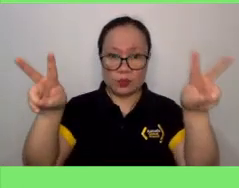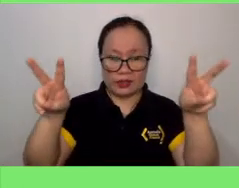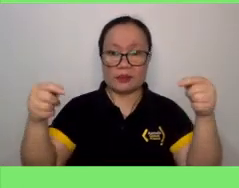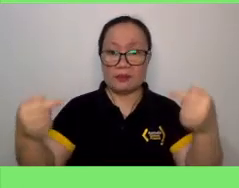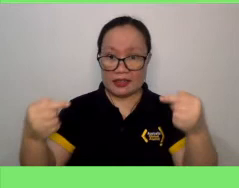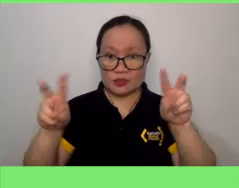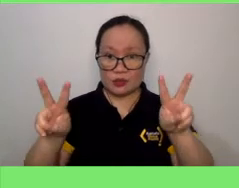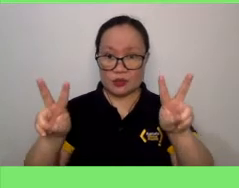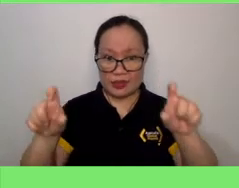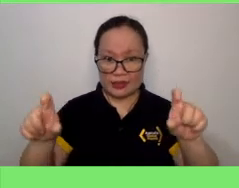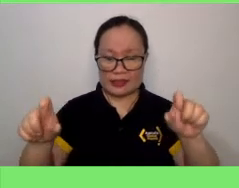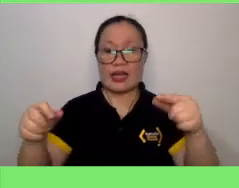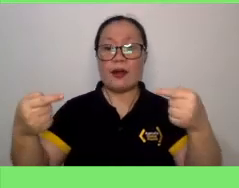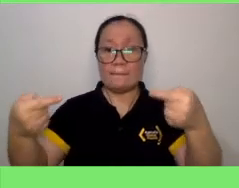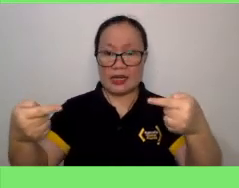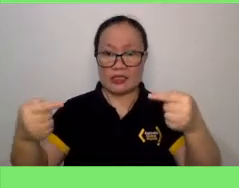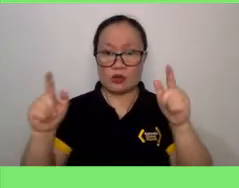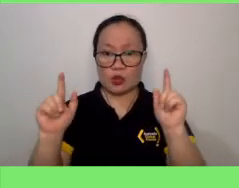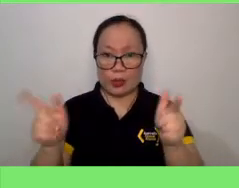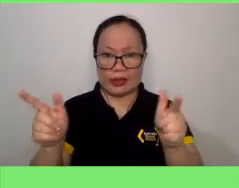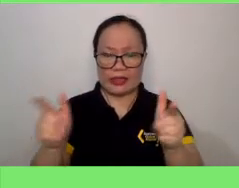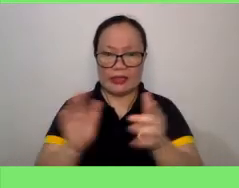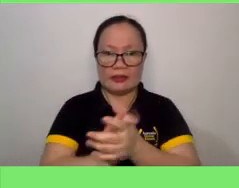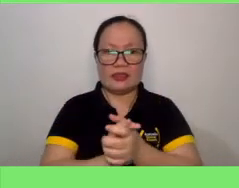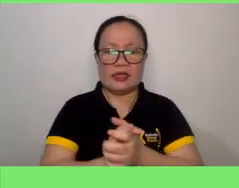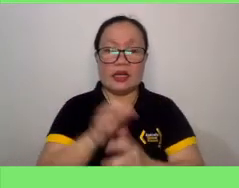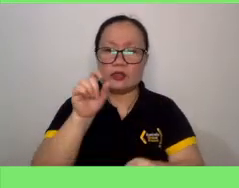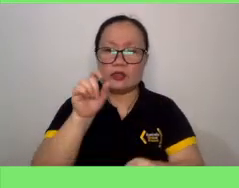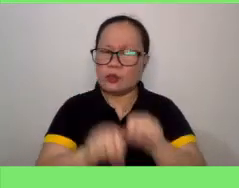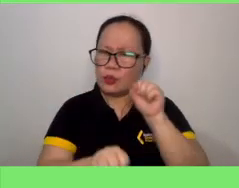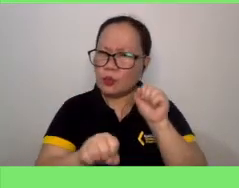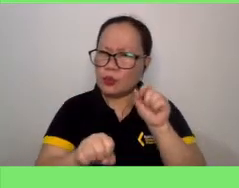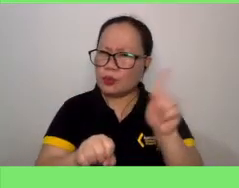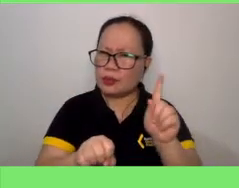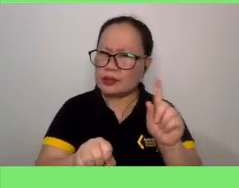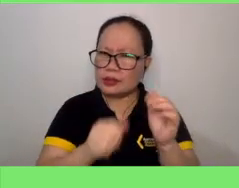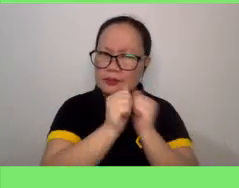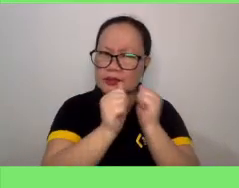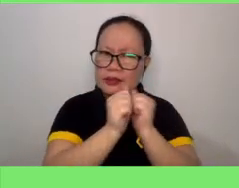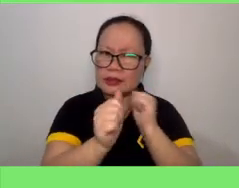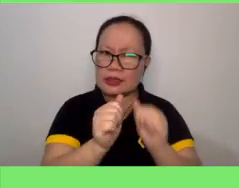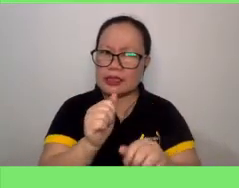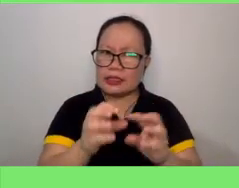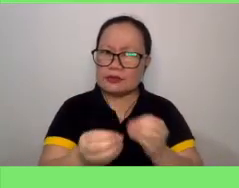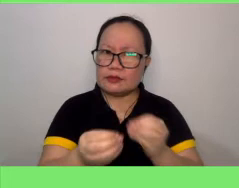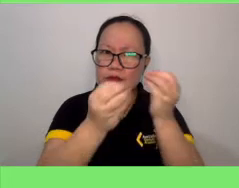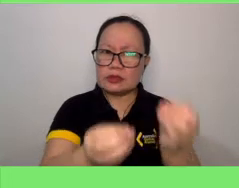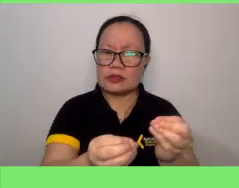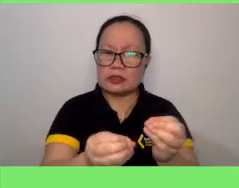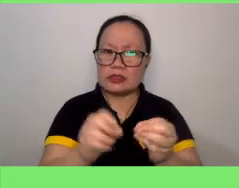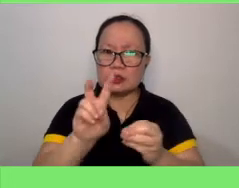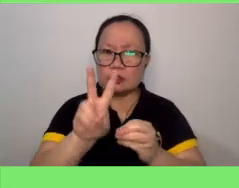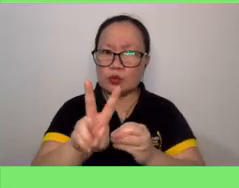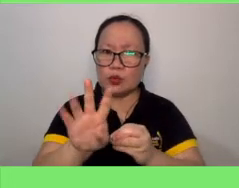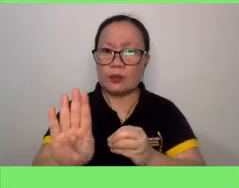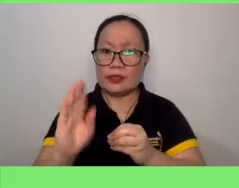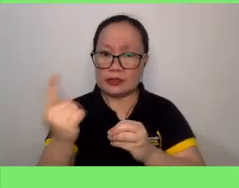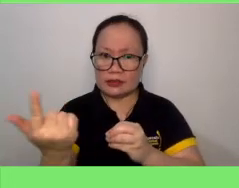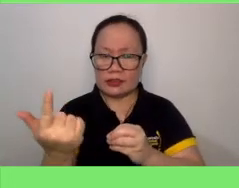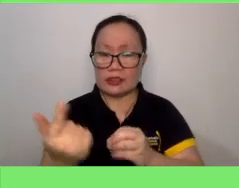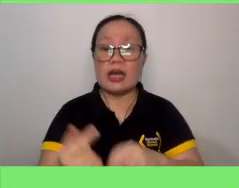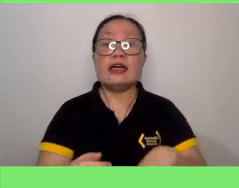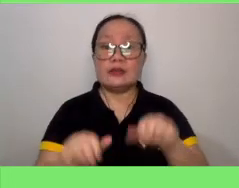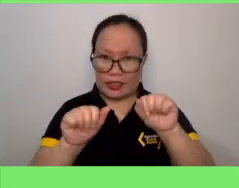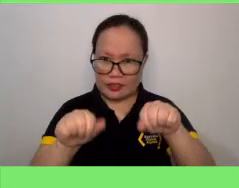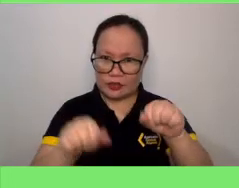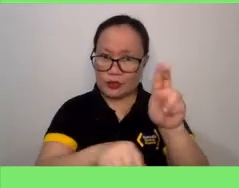minus 20. So, ano pong ibig sabihin nito? Kapag binigyan ka po ng dalawang binomials and then you are asked to multiply, you